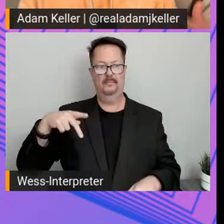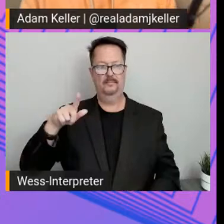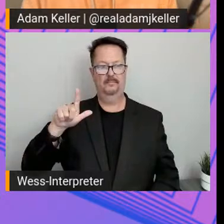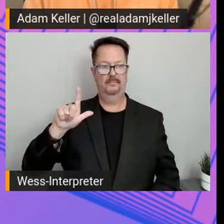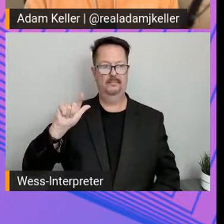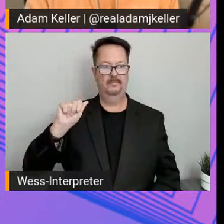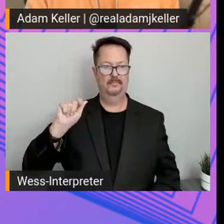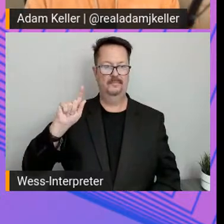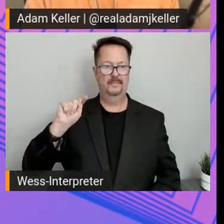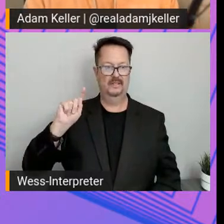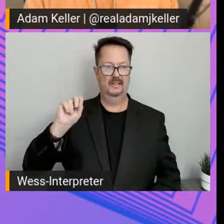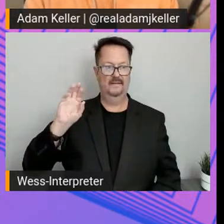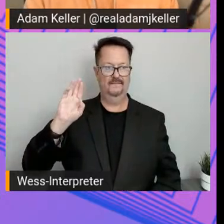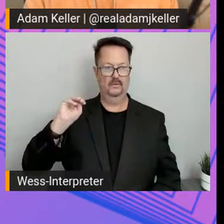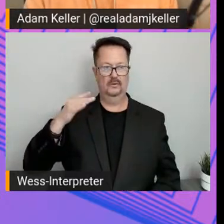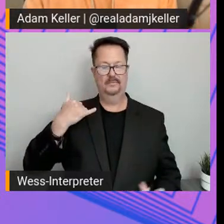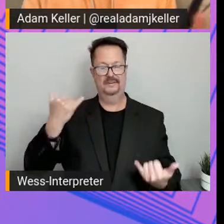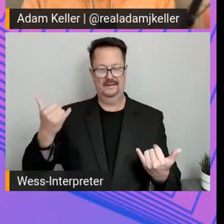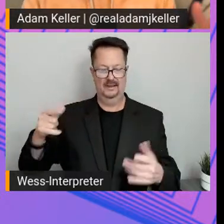the right